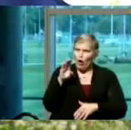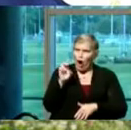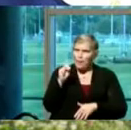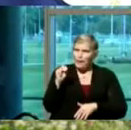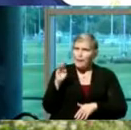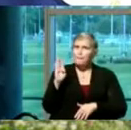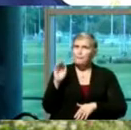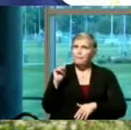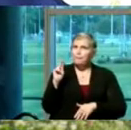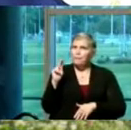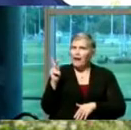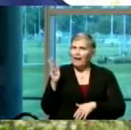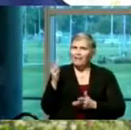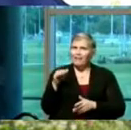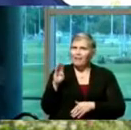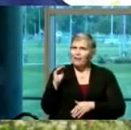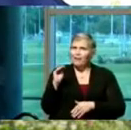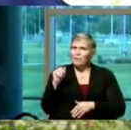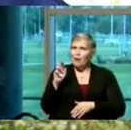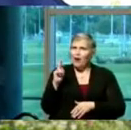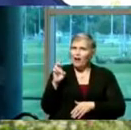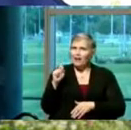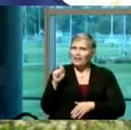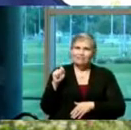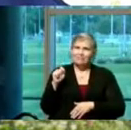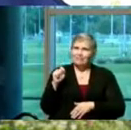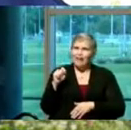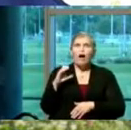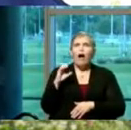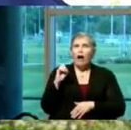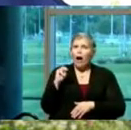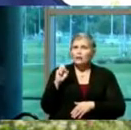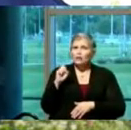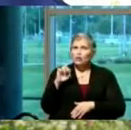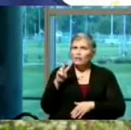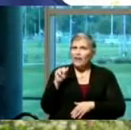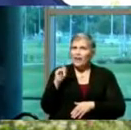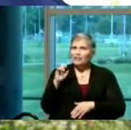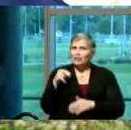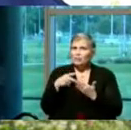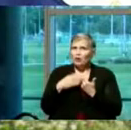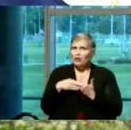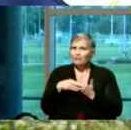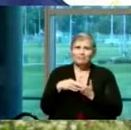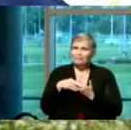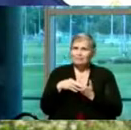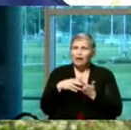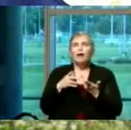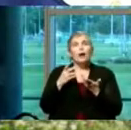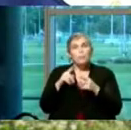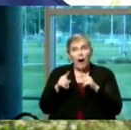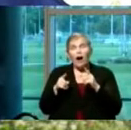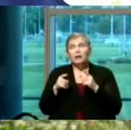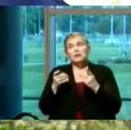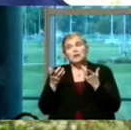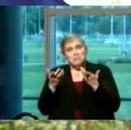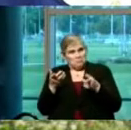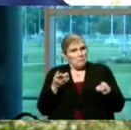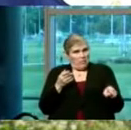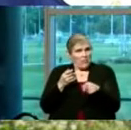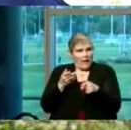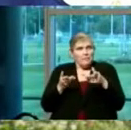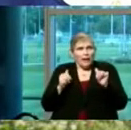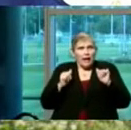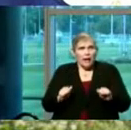market. It's not even a conservation program, although both may be available to producers as a result